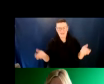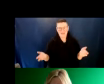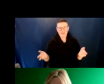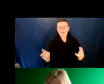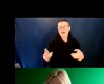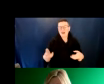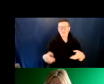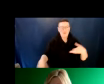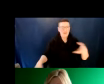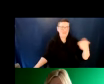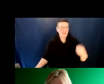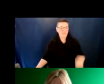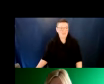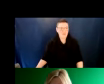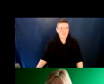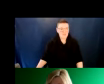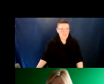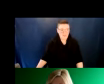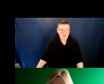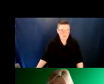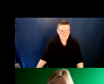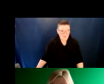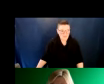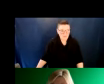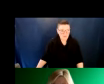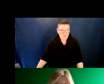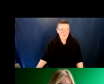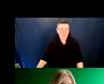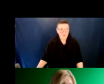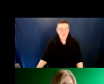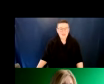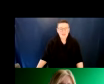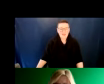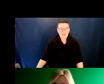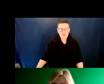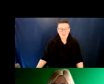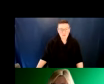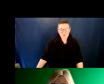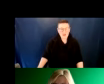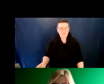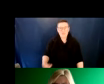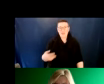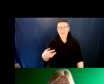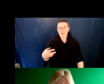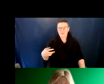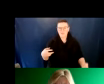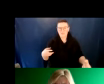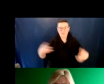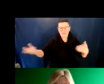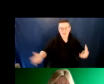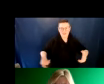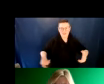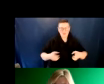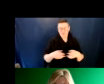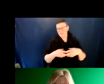dramatic. We have the example here from Shakespeare that most people are probably familiar with. You're trying to make it